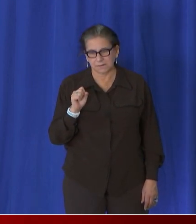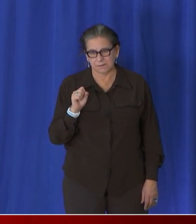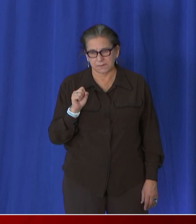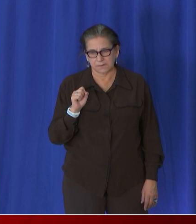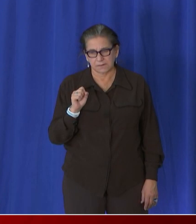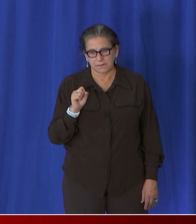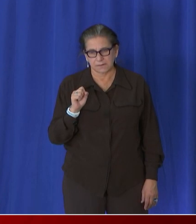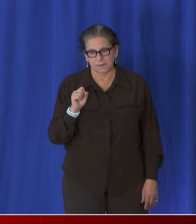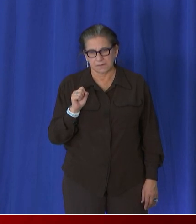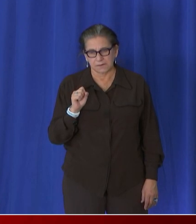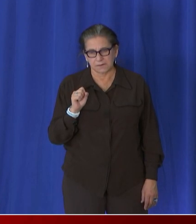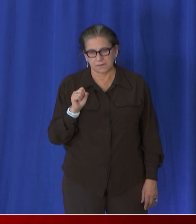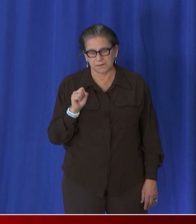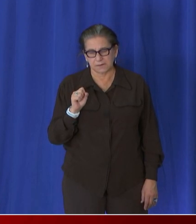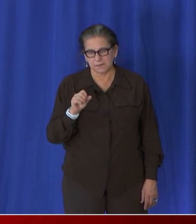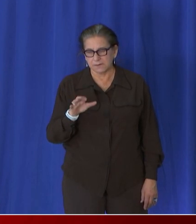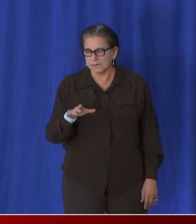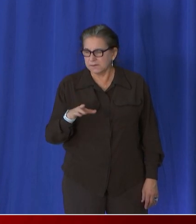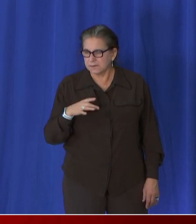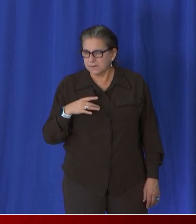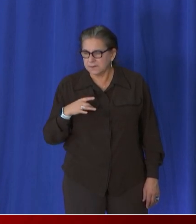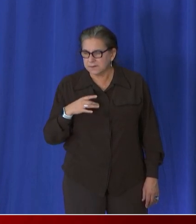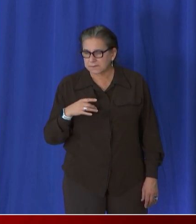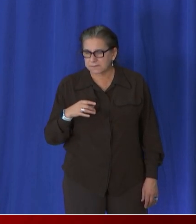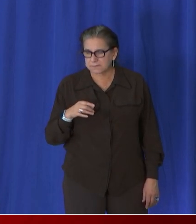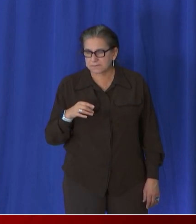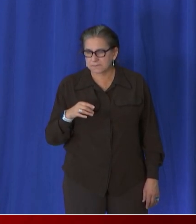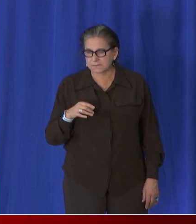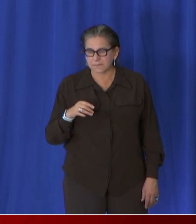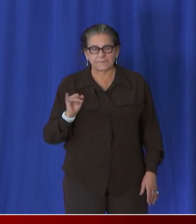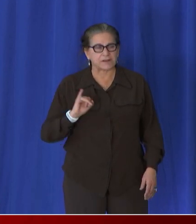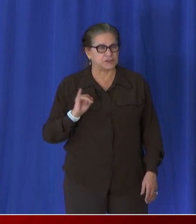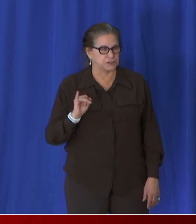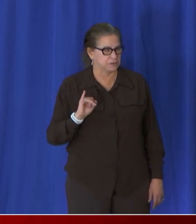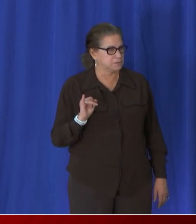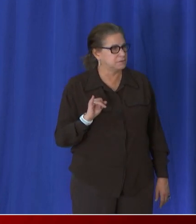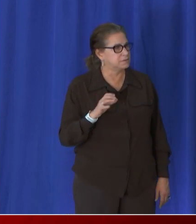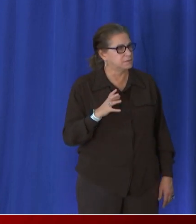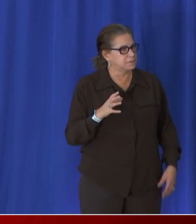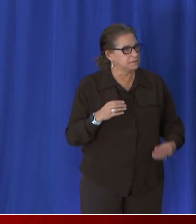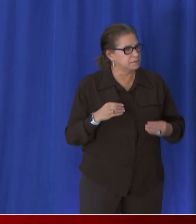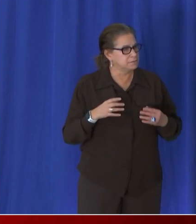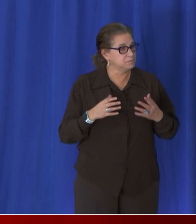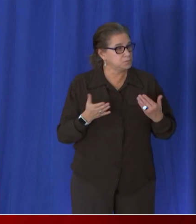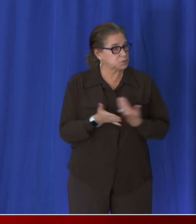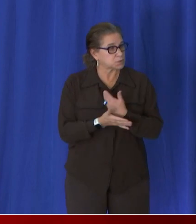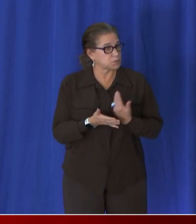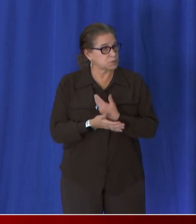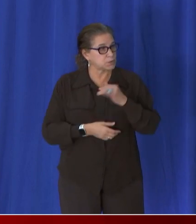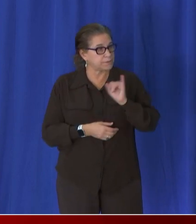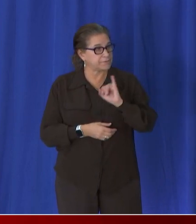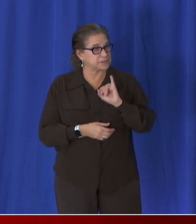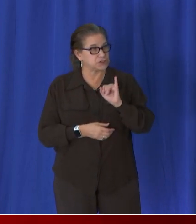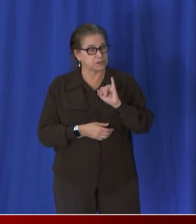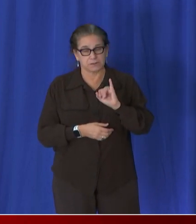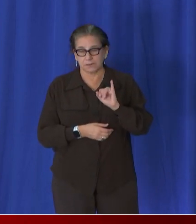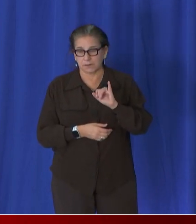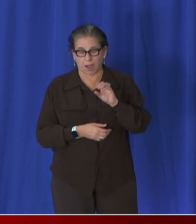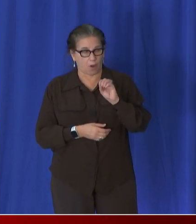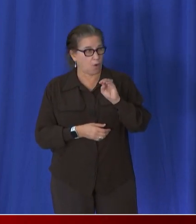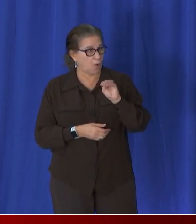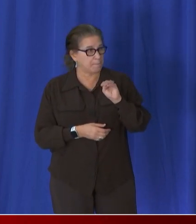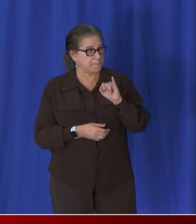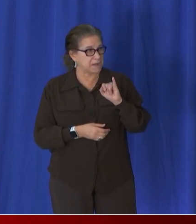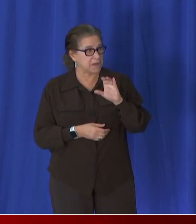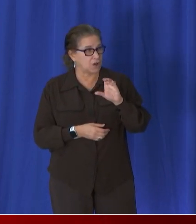So what we've seen here in DC specifically is that we've lagged behind in Omicron as compared to some of the states in the Northeast,